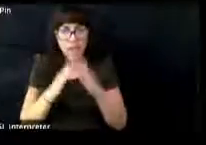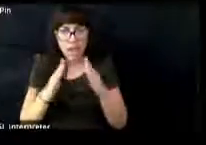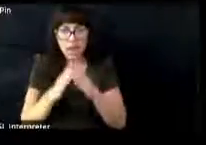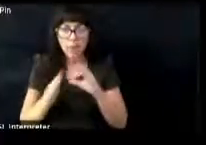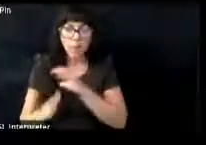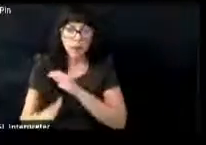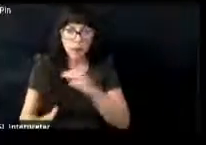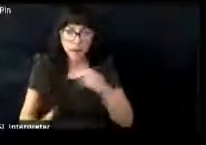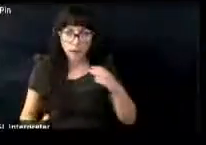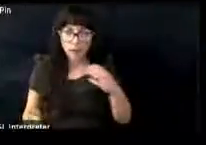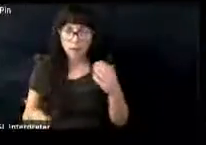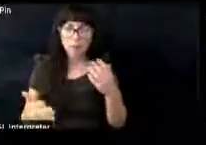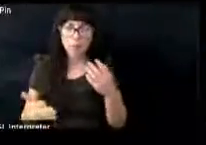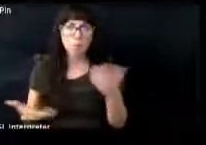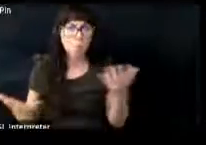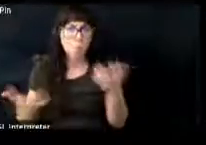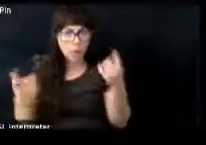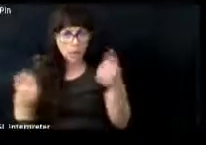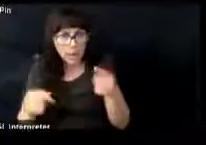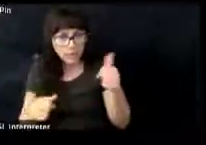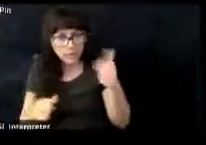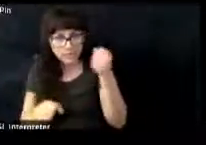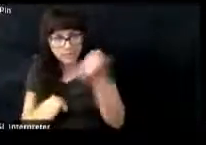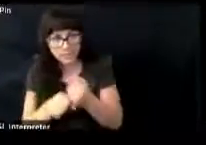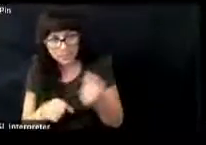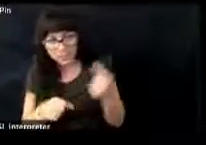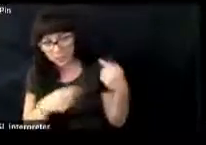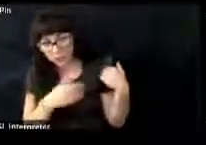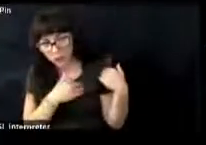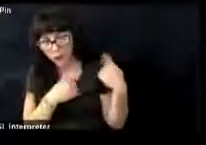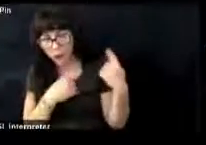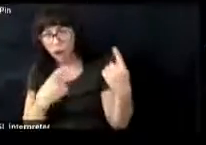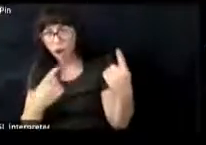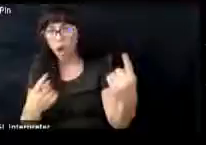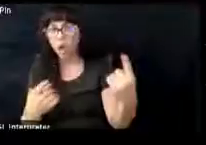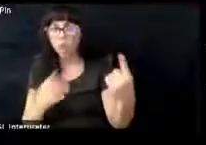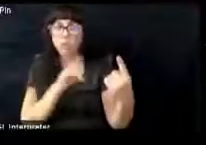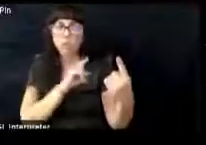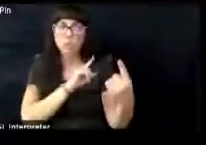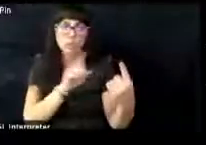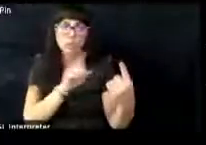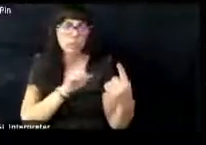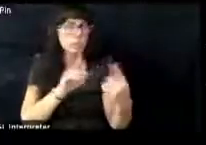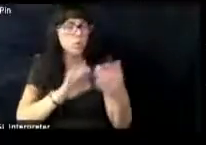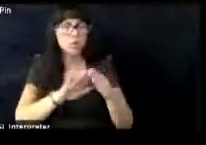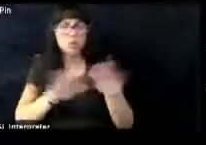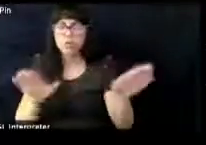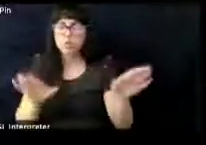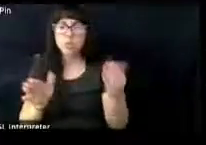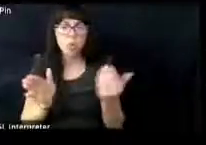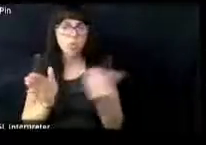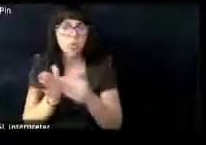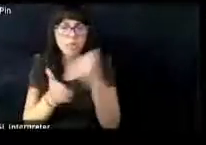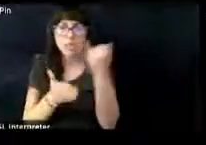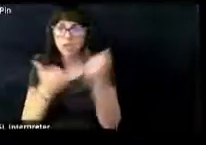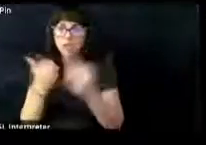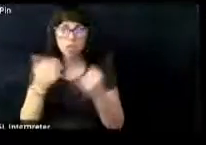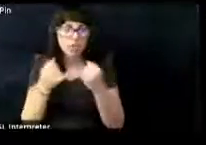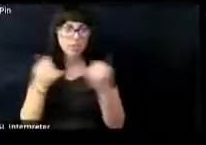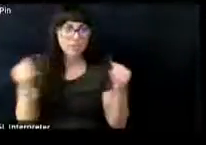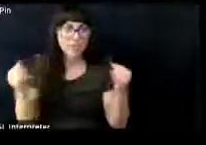know, what happened 10 years ago and just try not to repeat drawing those lines so that they